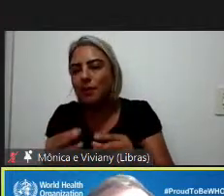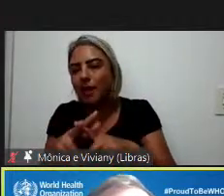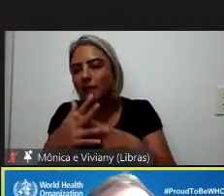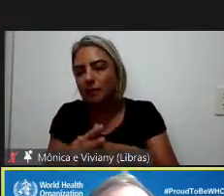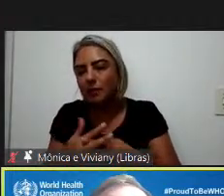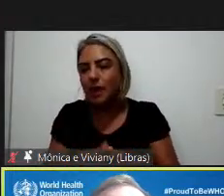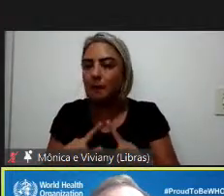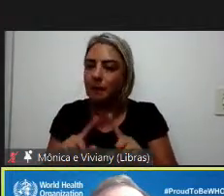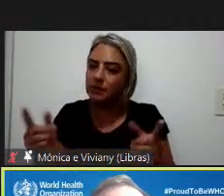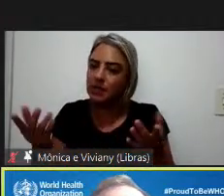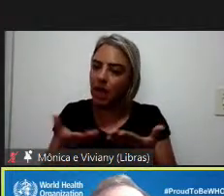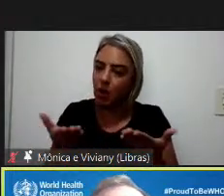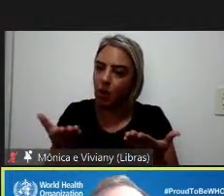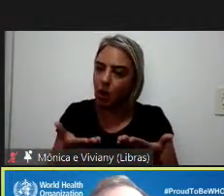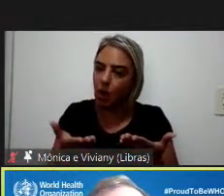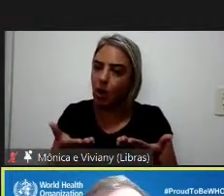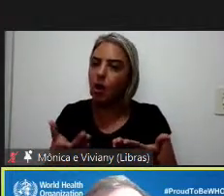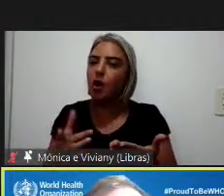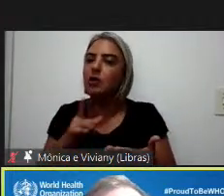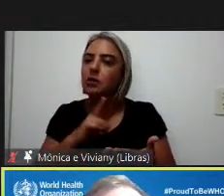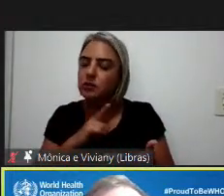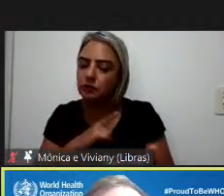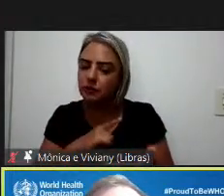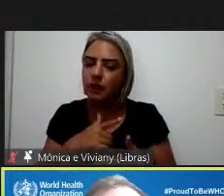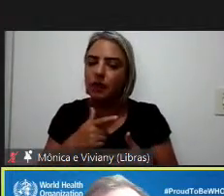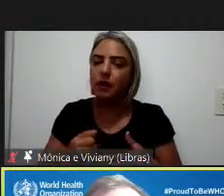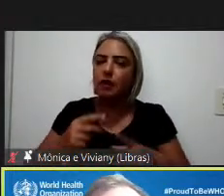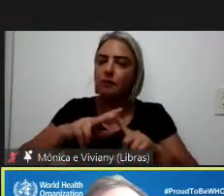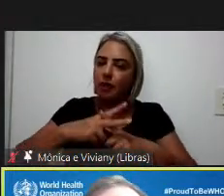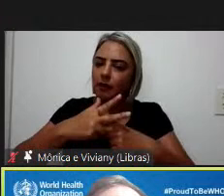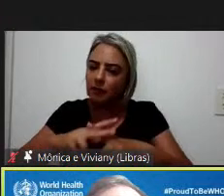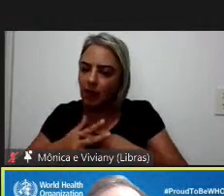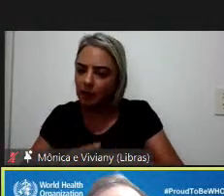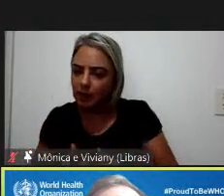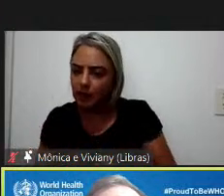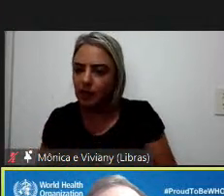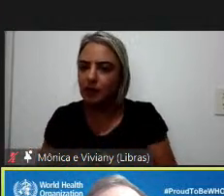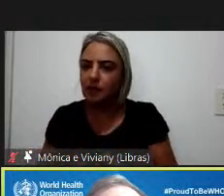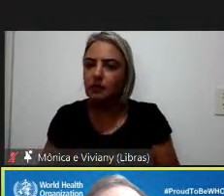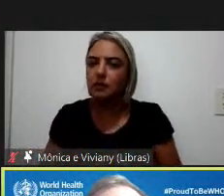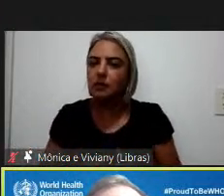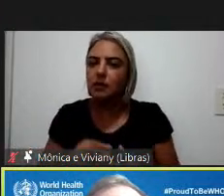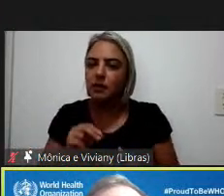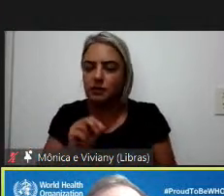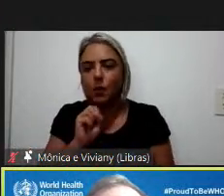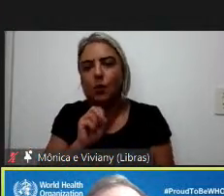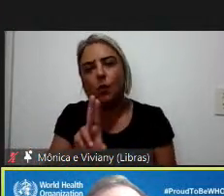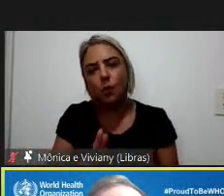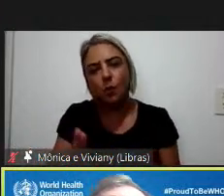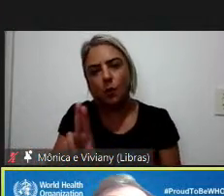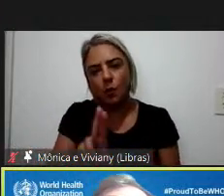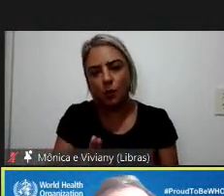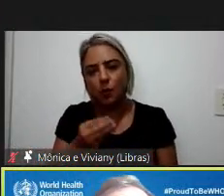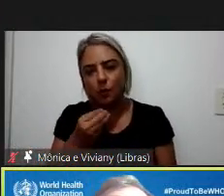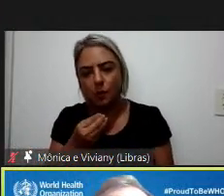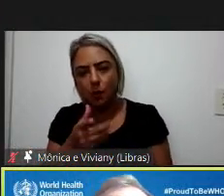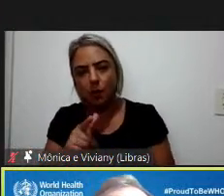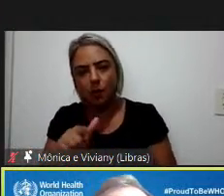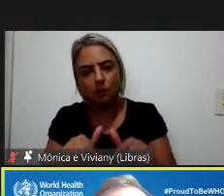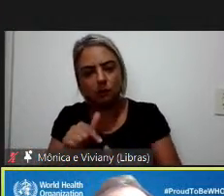developed all the guidance and all the tools that are useful to make the necessary